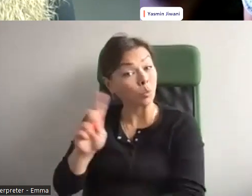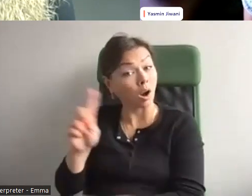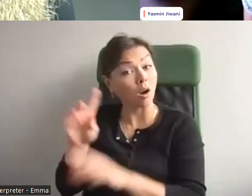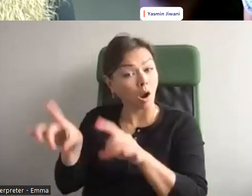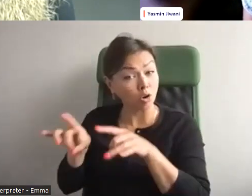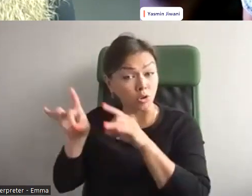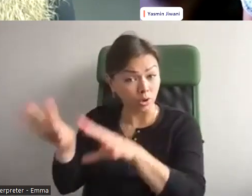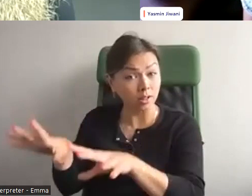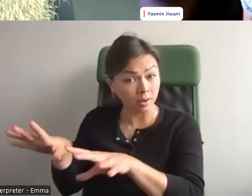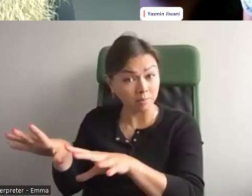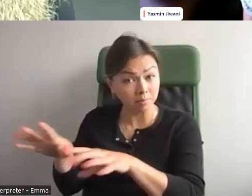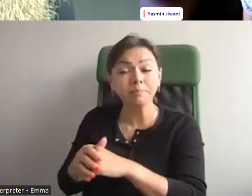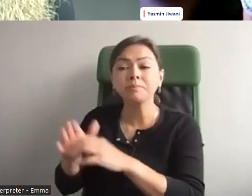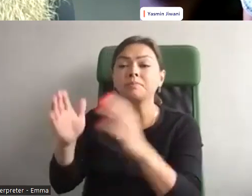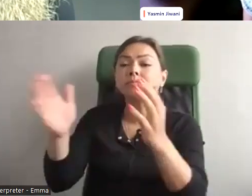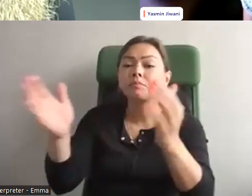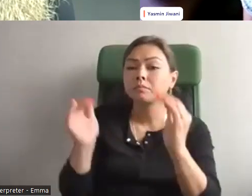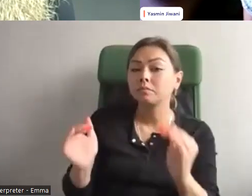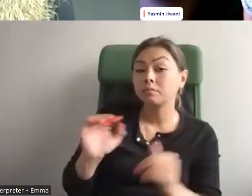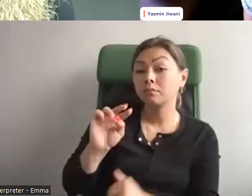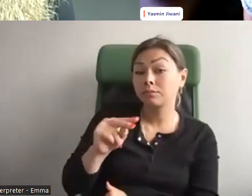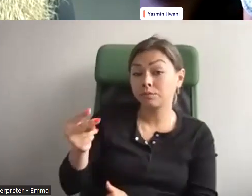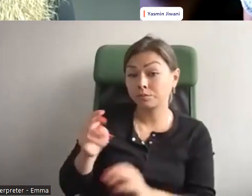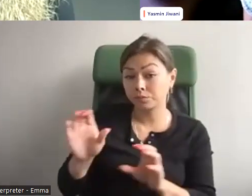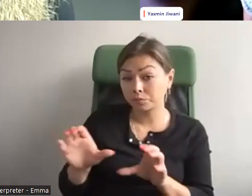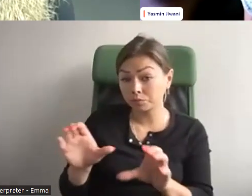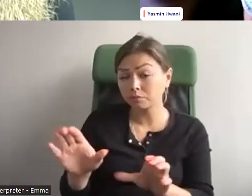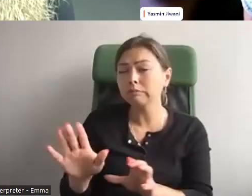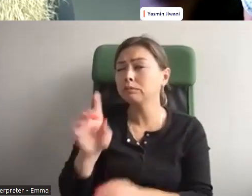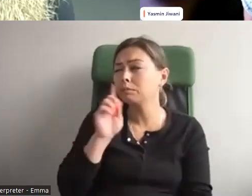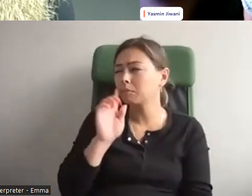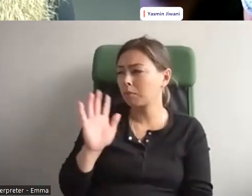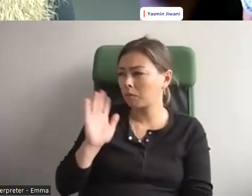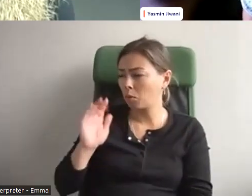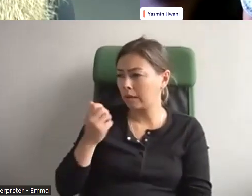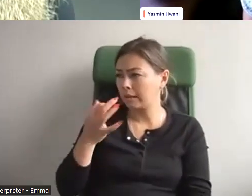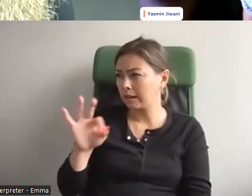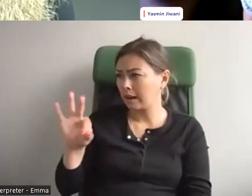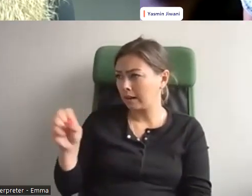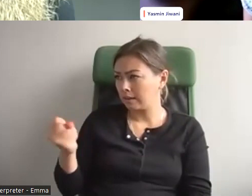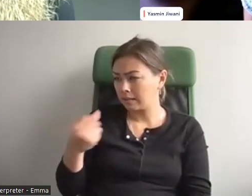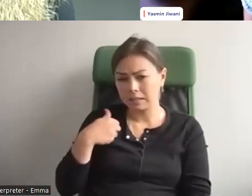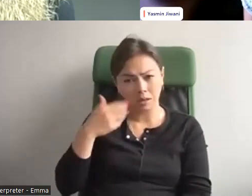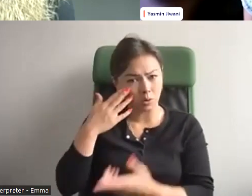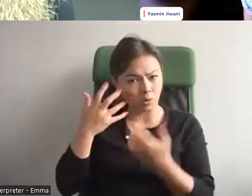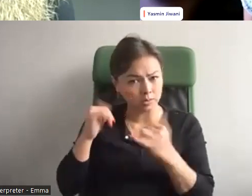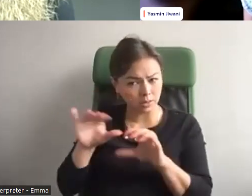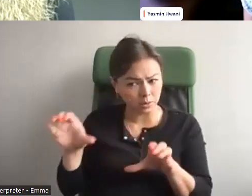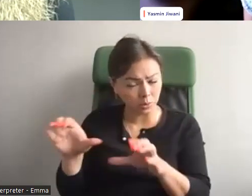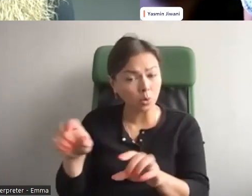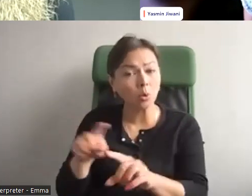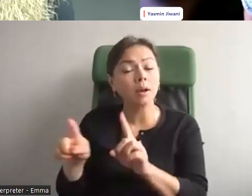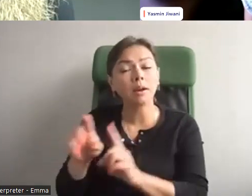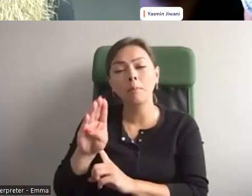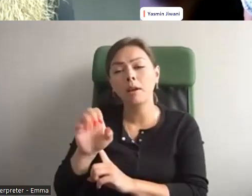in fact, and I remember in the 90s, I don't know if they still do it anymore, but the Battered Women's Support Services